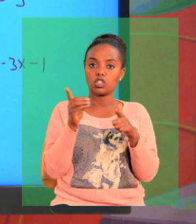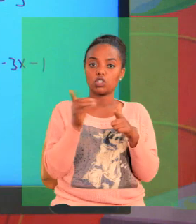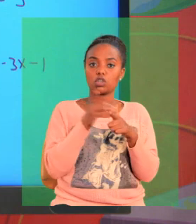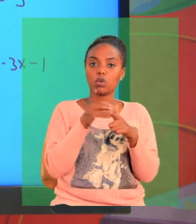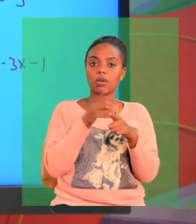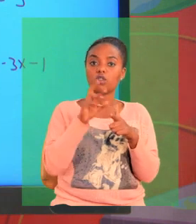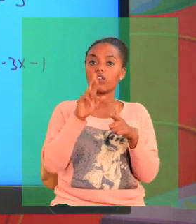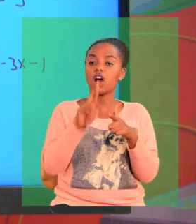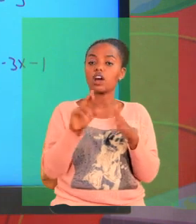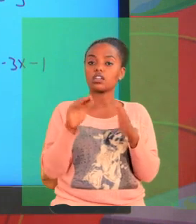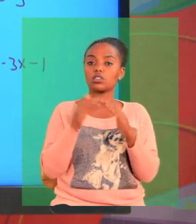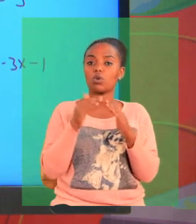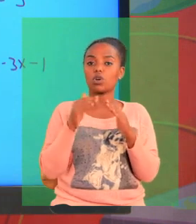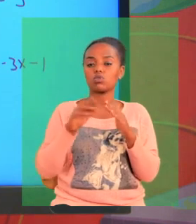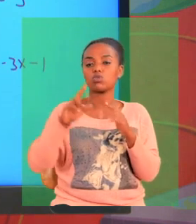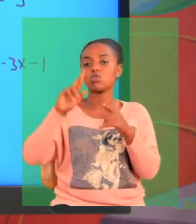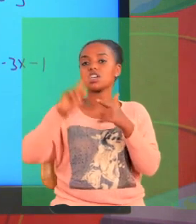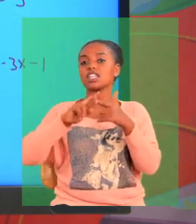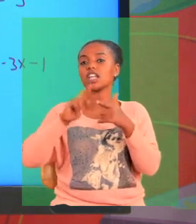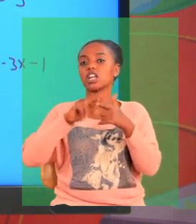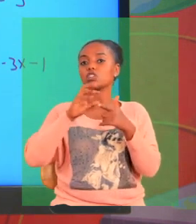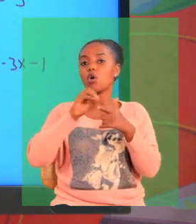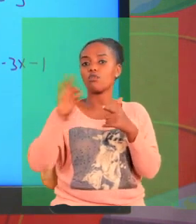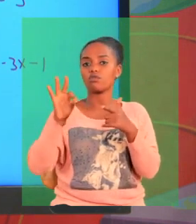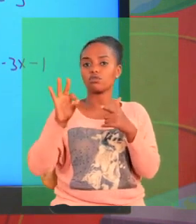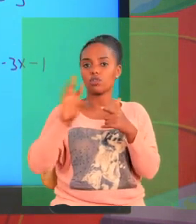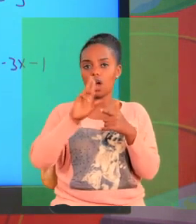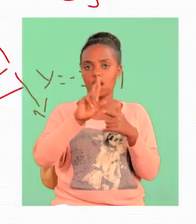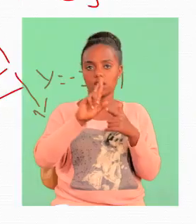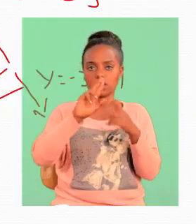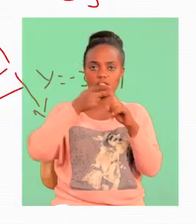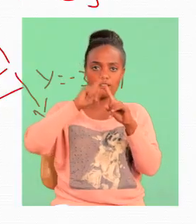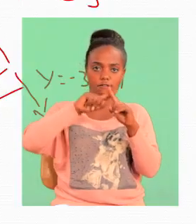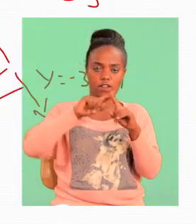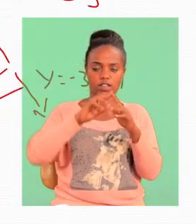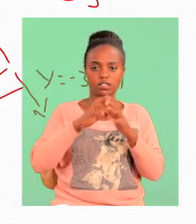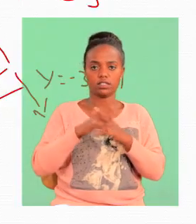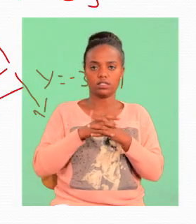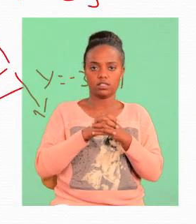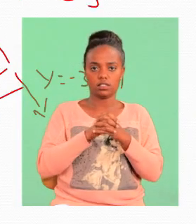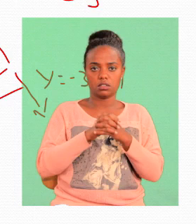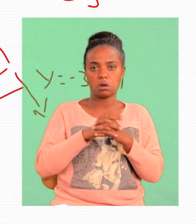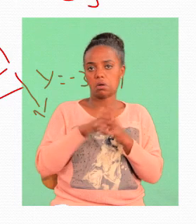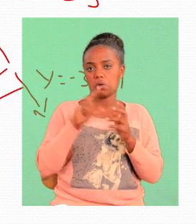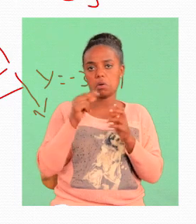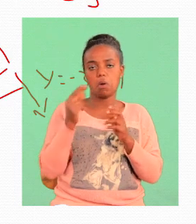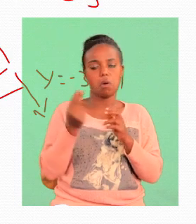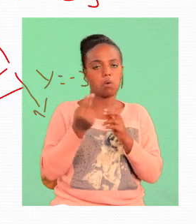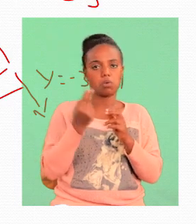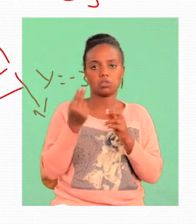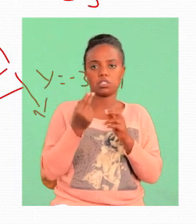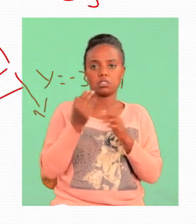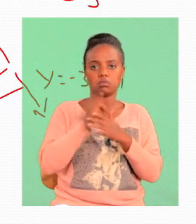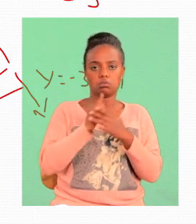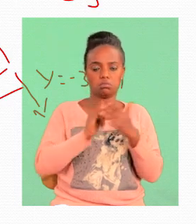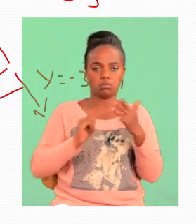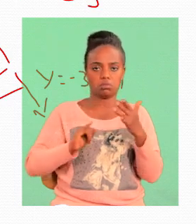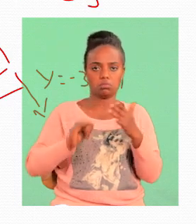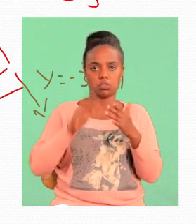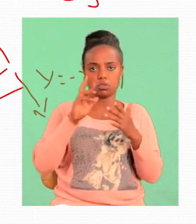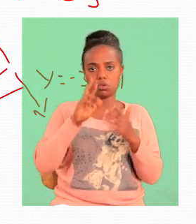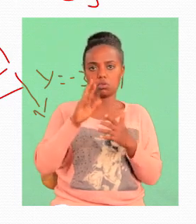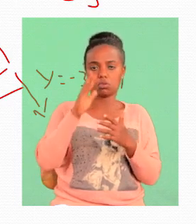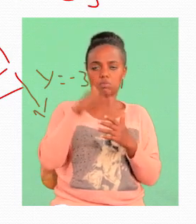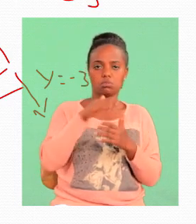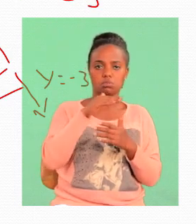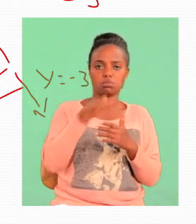R means it is the range of, which is the same as range of R inverse. No need of doing or drawing the graph for R inverse. This